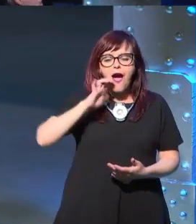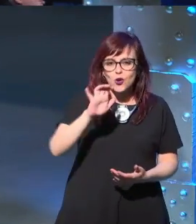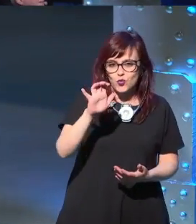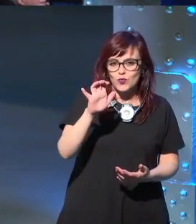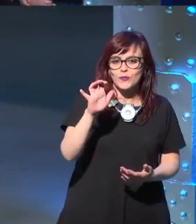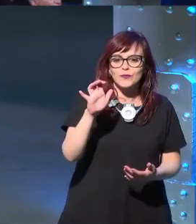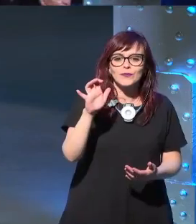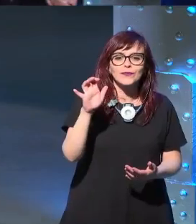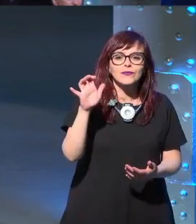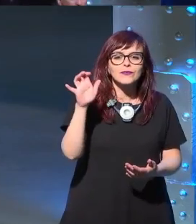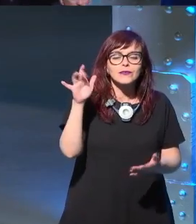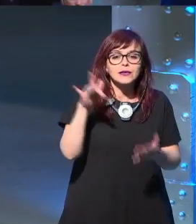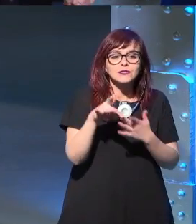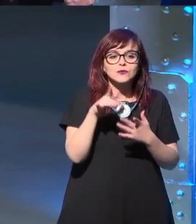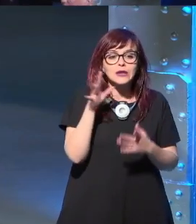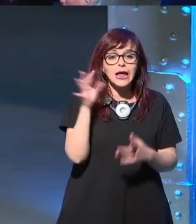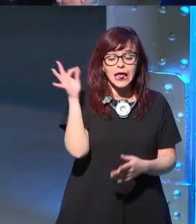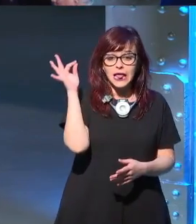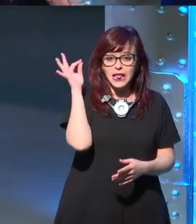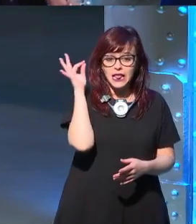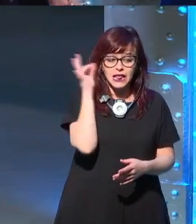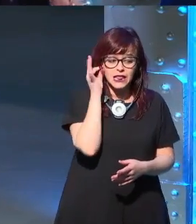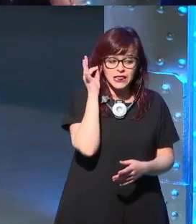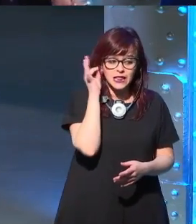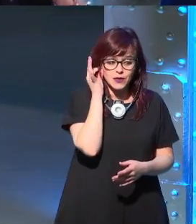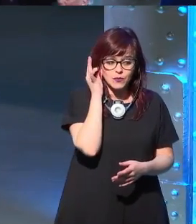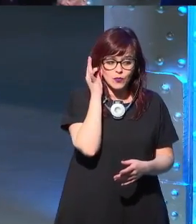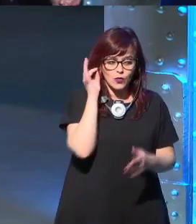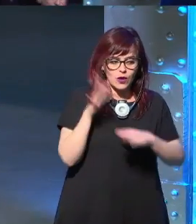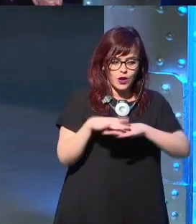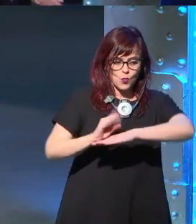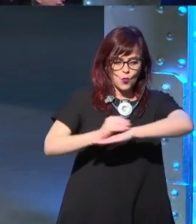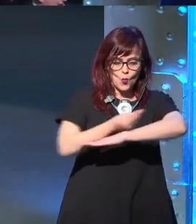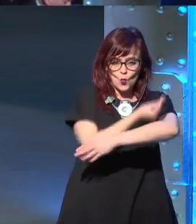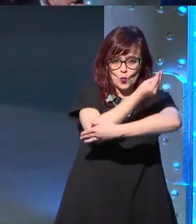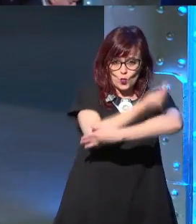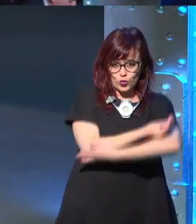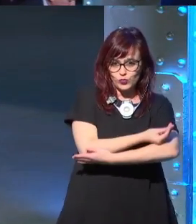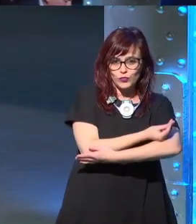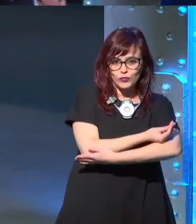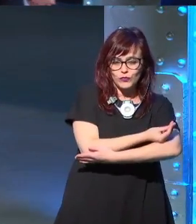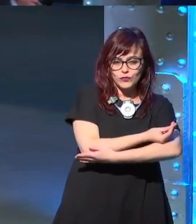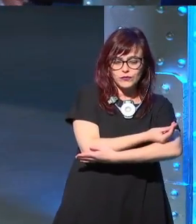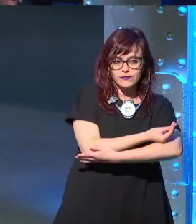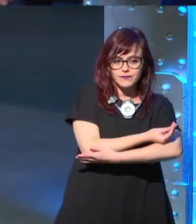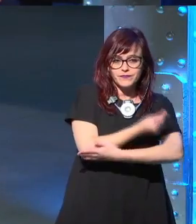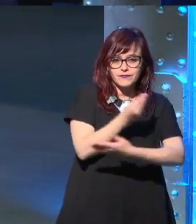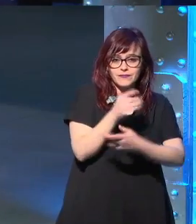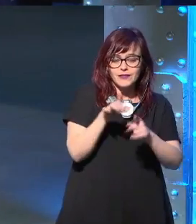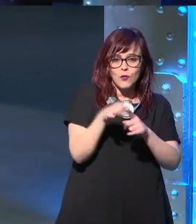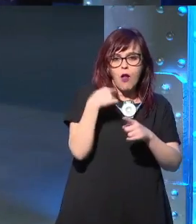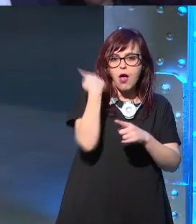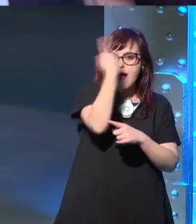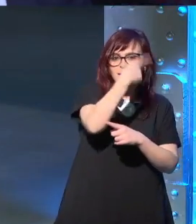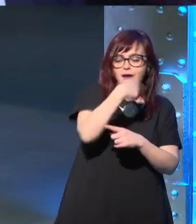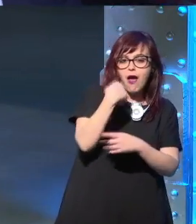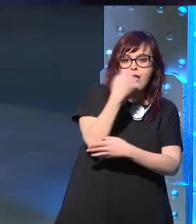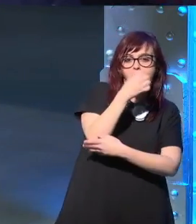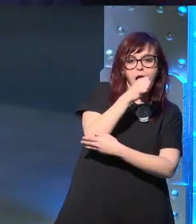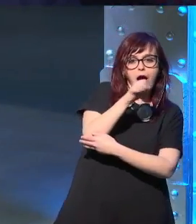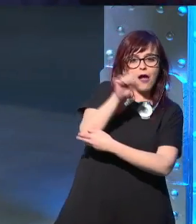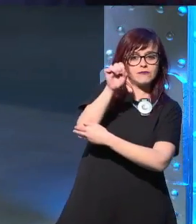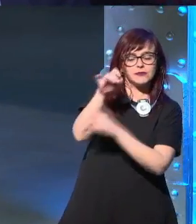it's almost clear that the Duke has walked in and she has turned her head and the light catches her, and the ermine she's holding